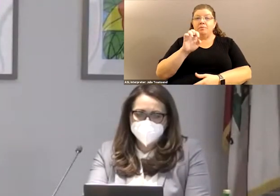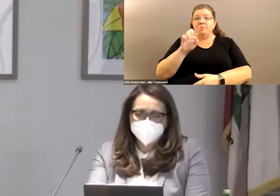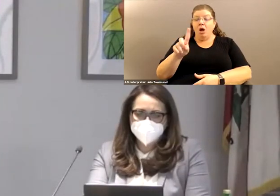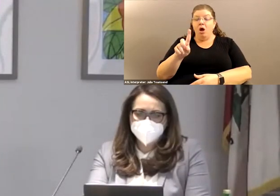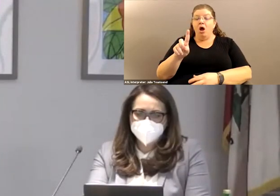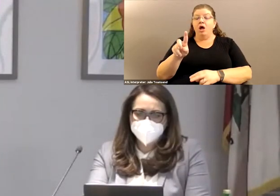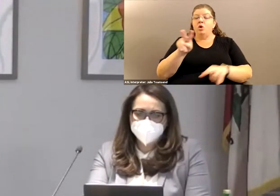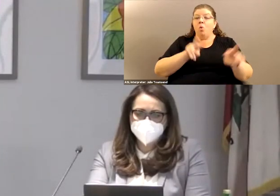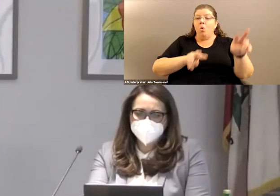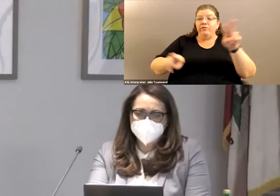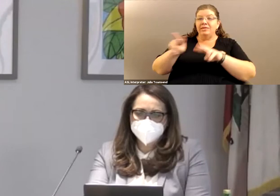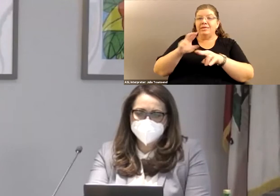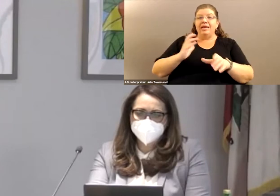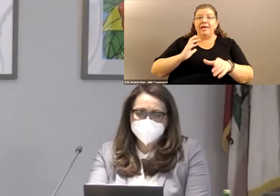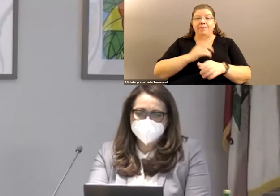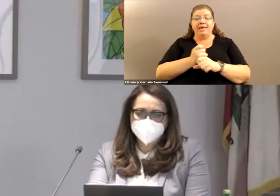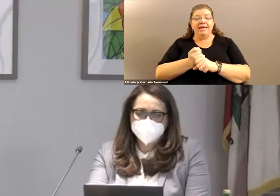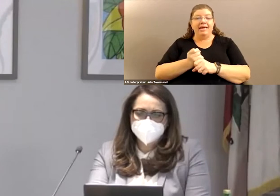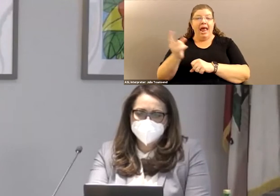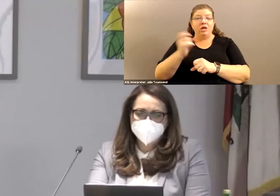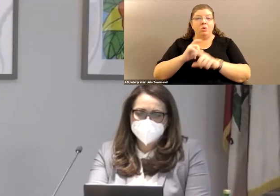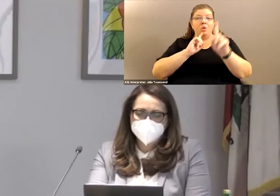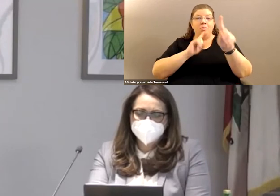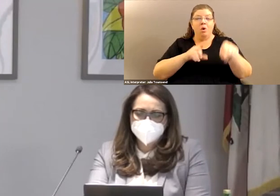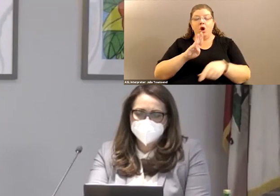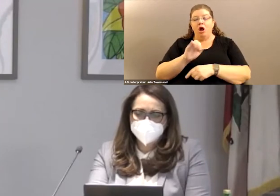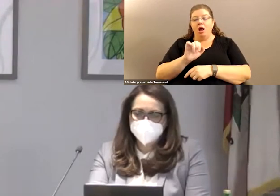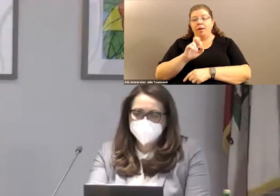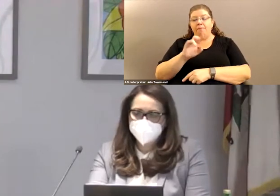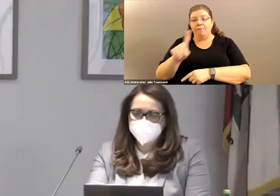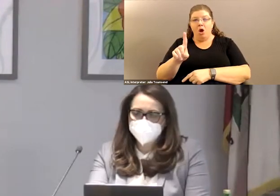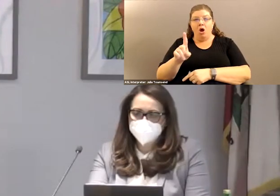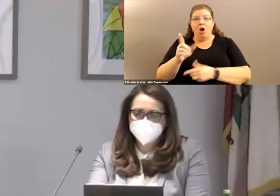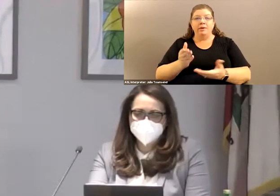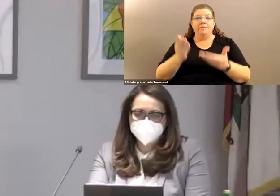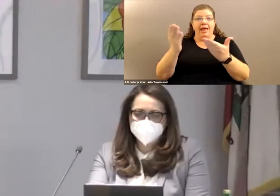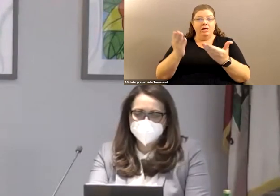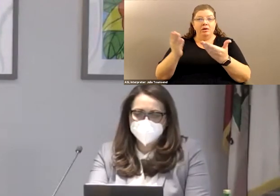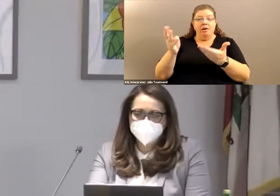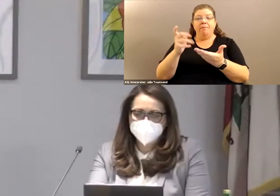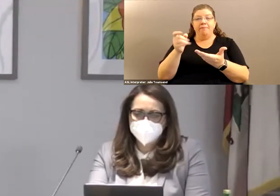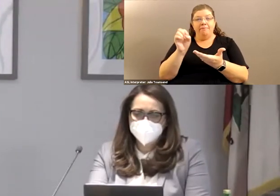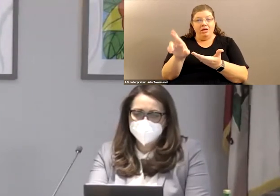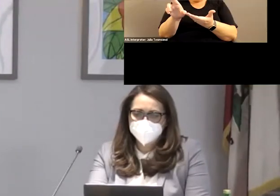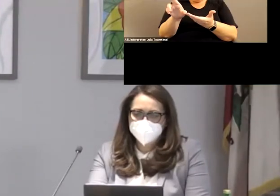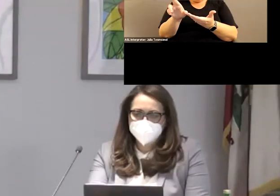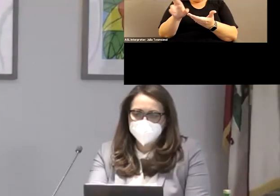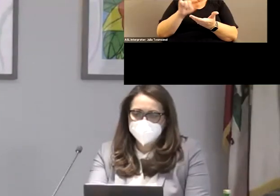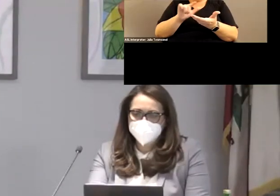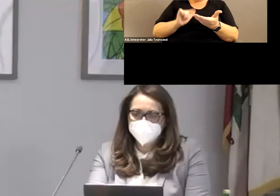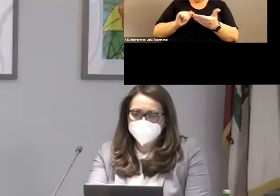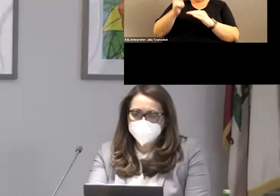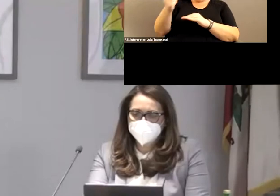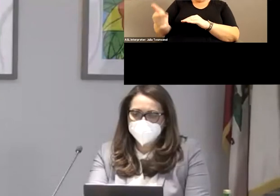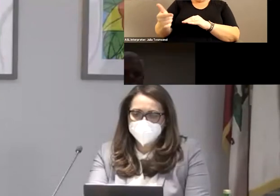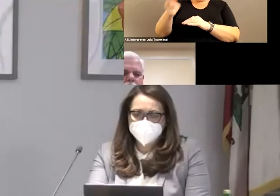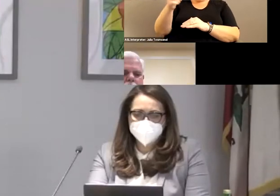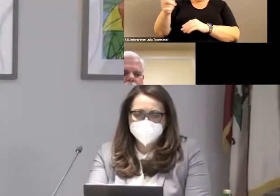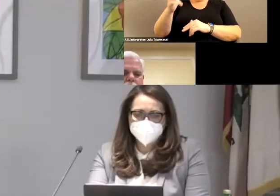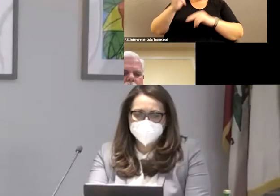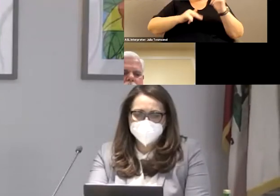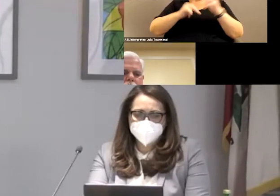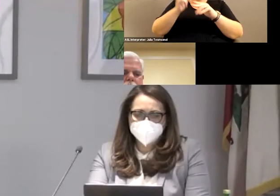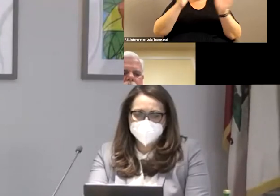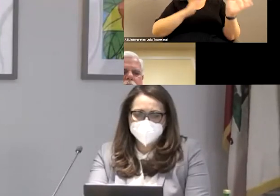committee annual report on bond measures for this in item i'm going to turn it over to the facilities and